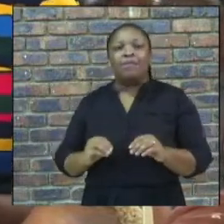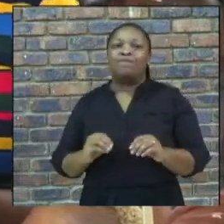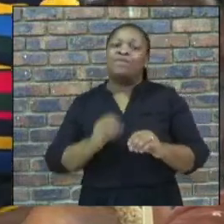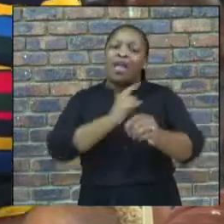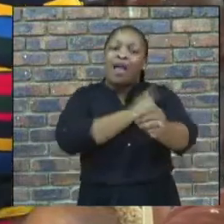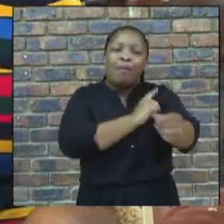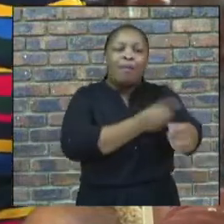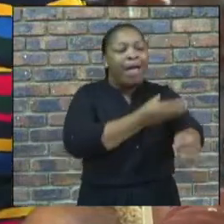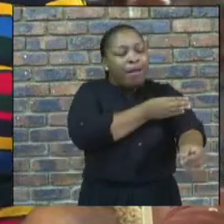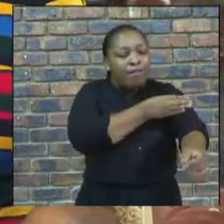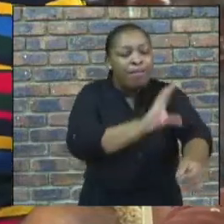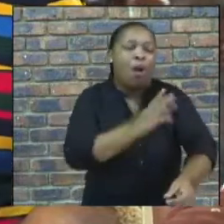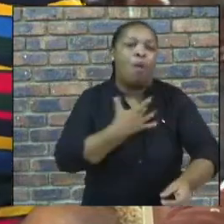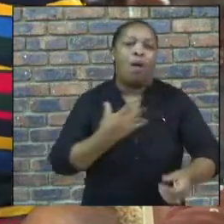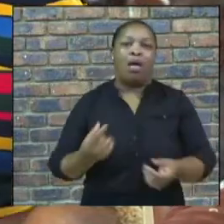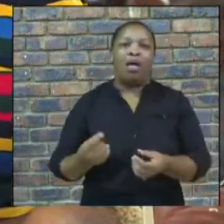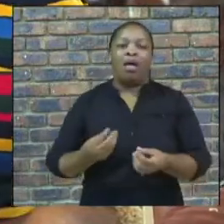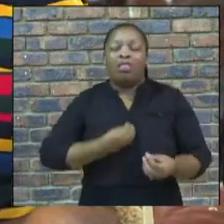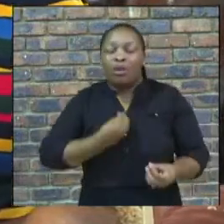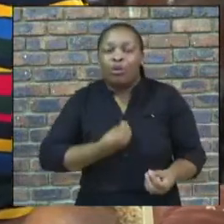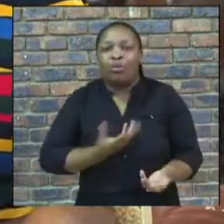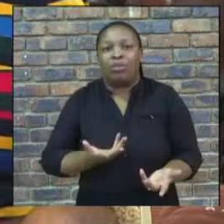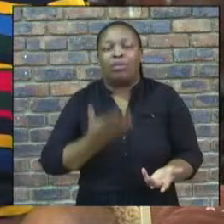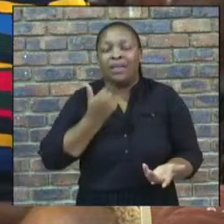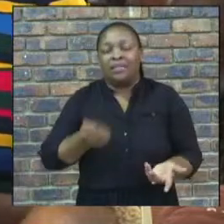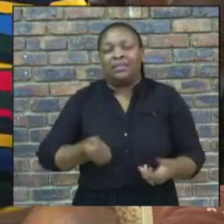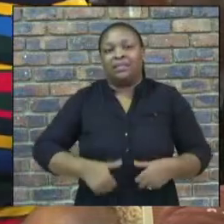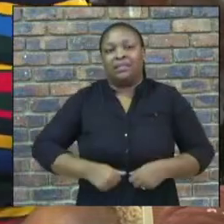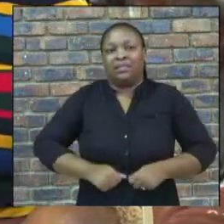and paper, but in actual facts,